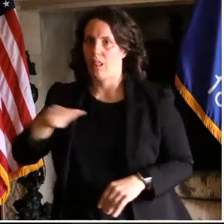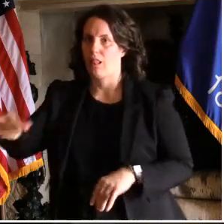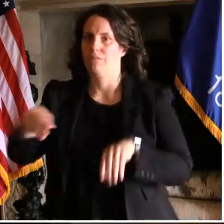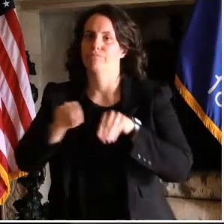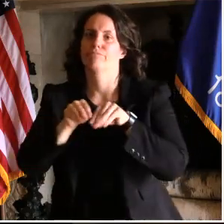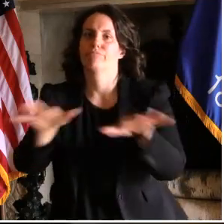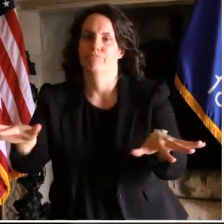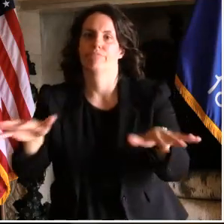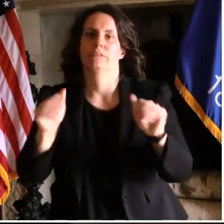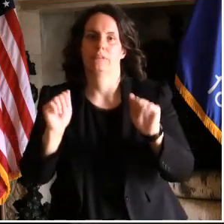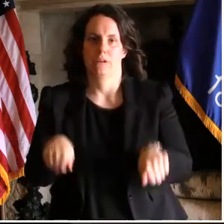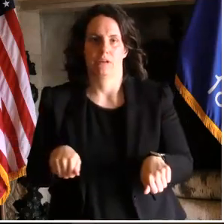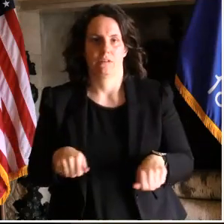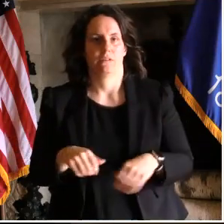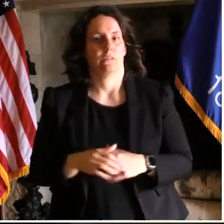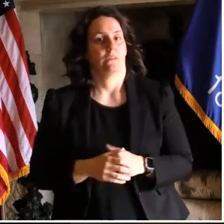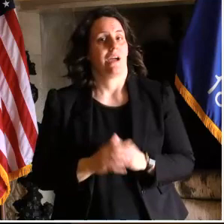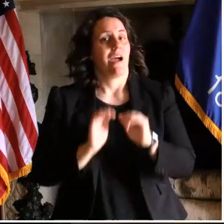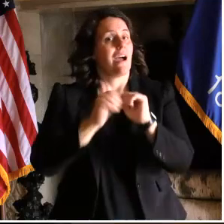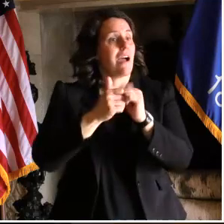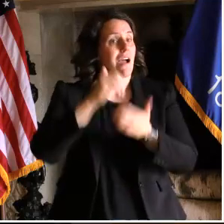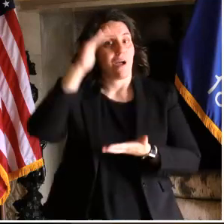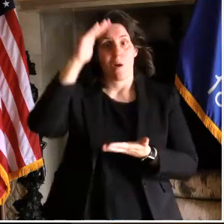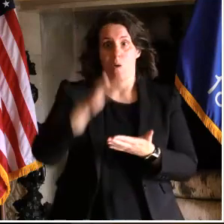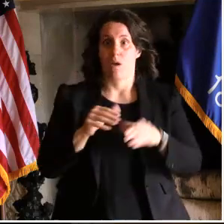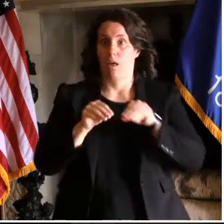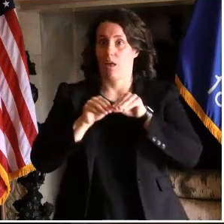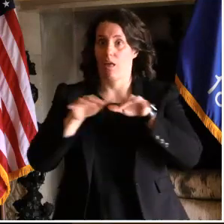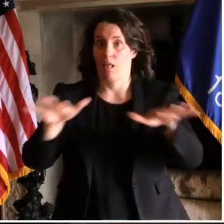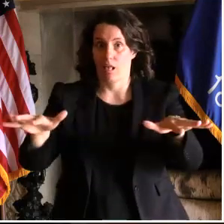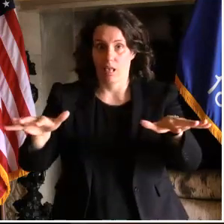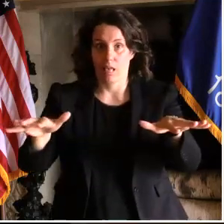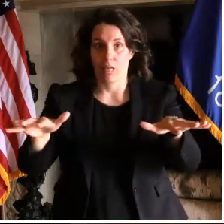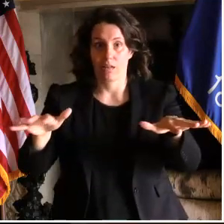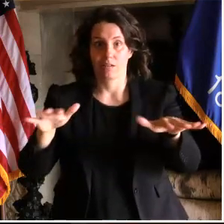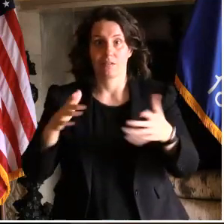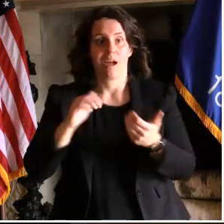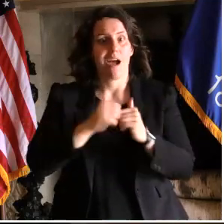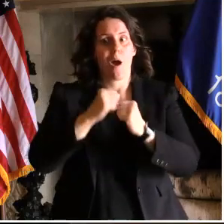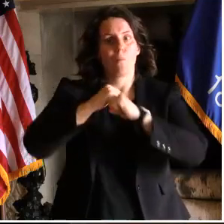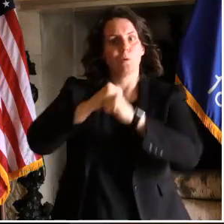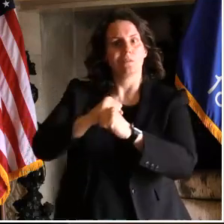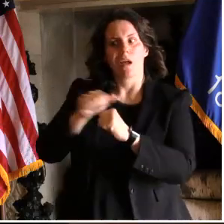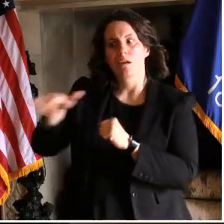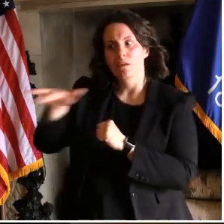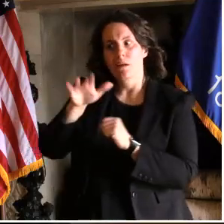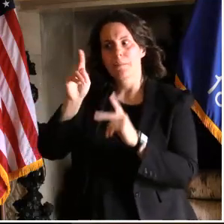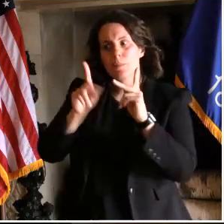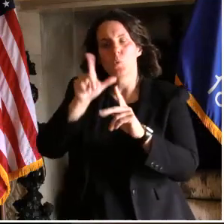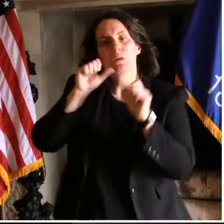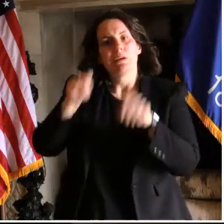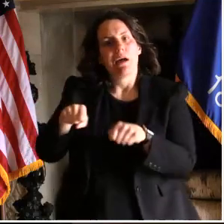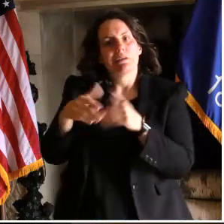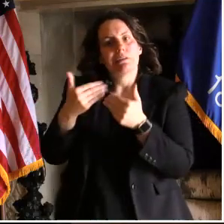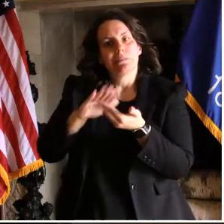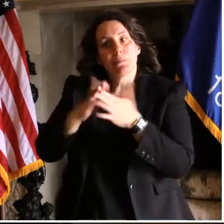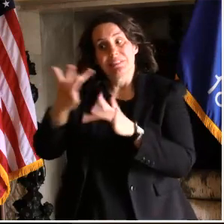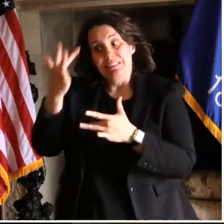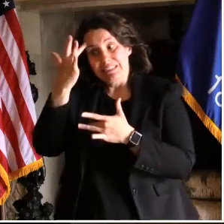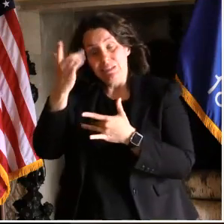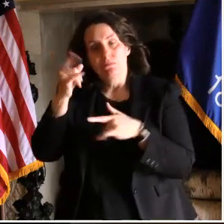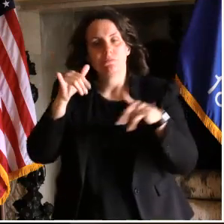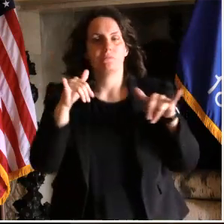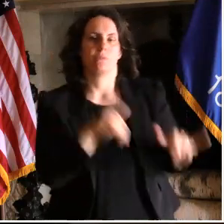state of Wisconsin safe and those who are most vulnerable to severe illness is to stay at home. And that will protect